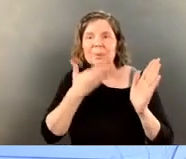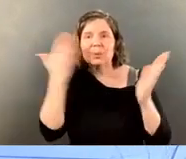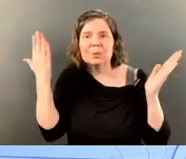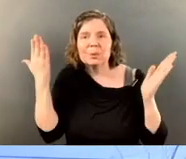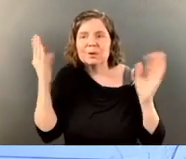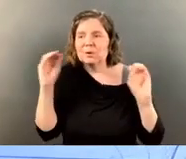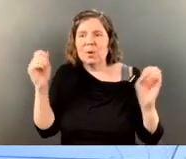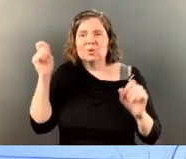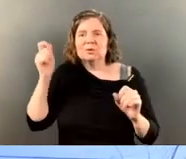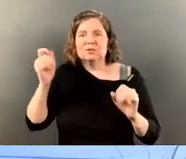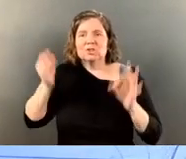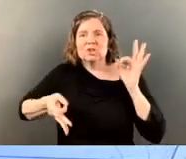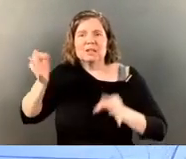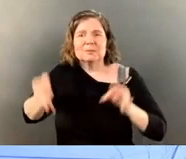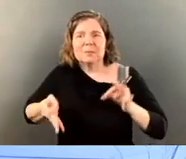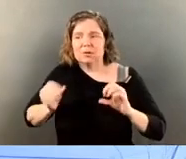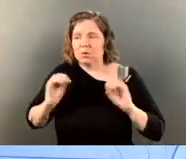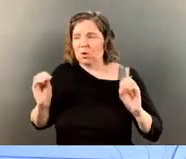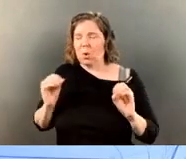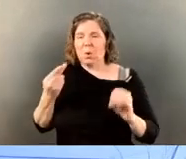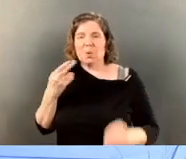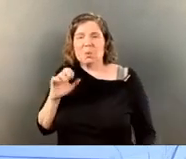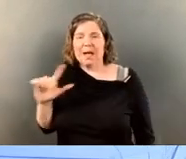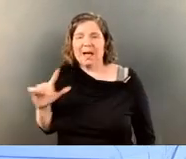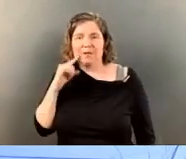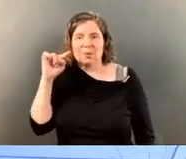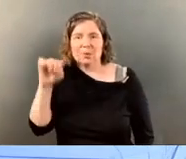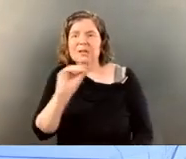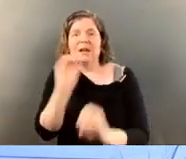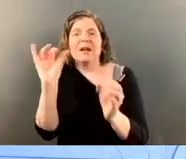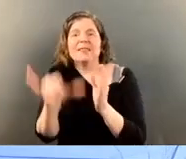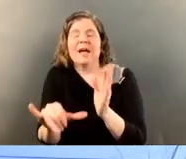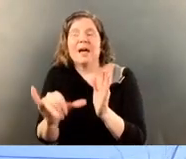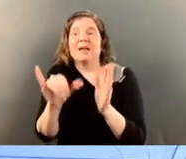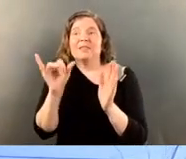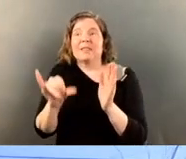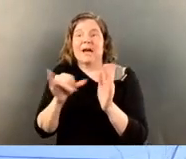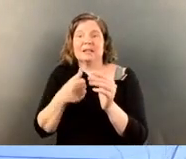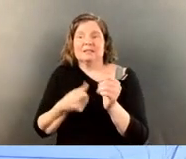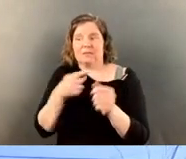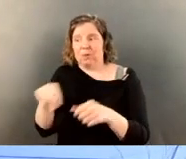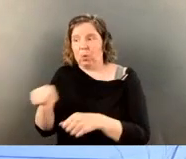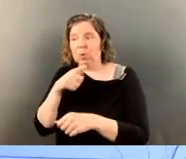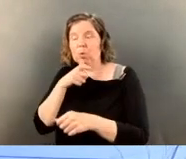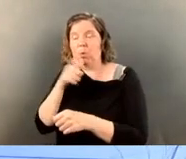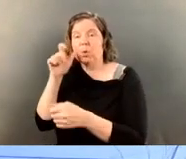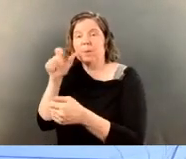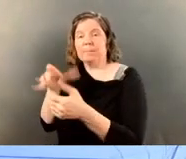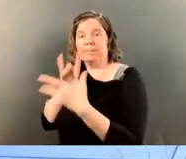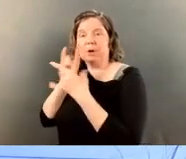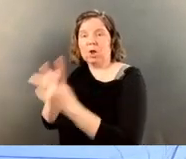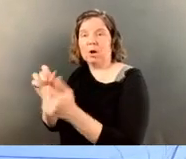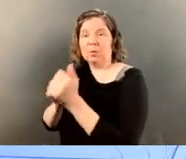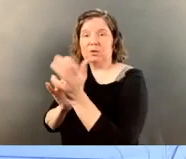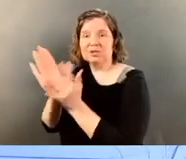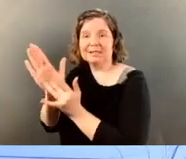no judgment. There's no hell. There's none of that that's for those who belong to Jesus Christ. We're supposed to be free